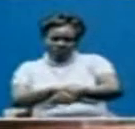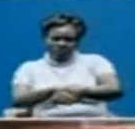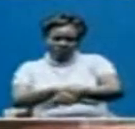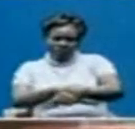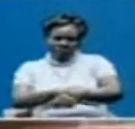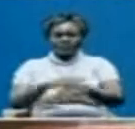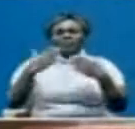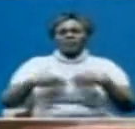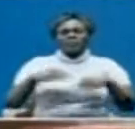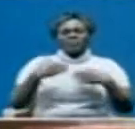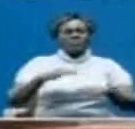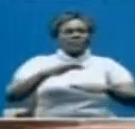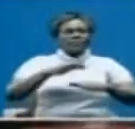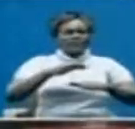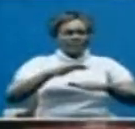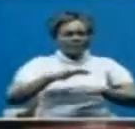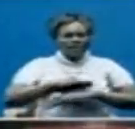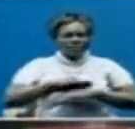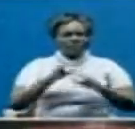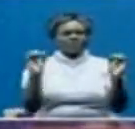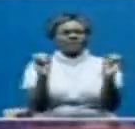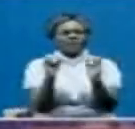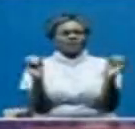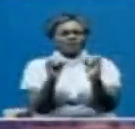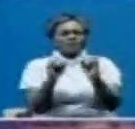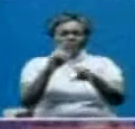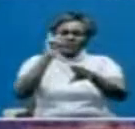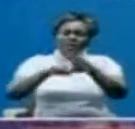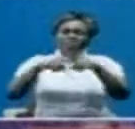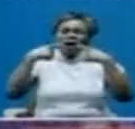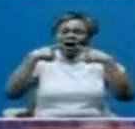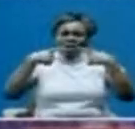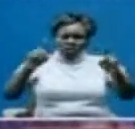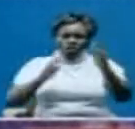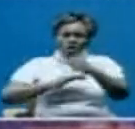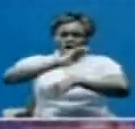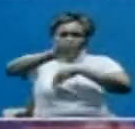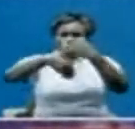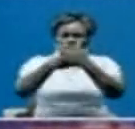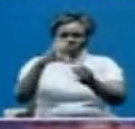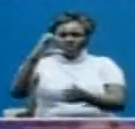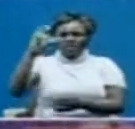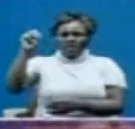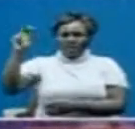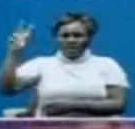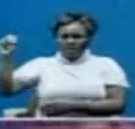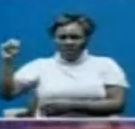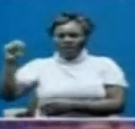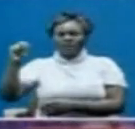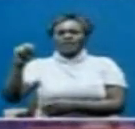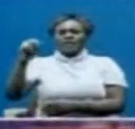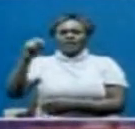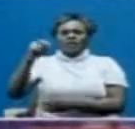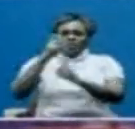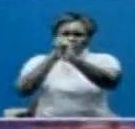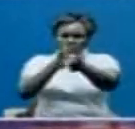He probably thought it was enough, but it wasn't. When they announced the overall winner of the CNN Multi-Choice African Journalist of the